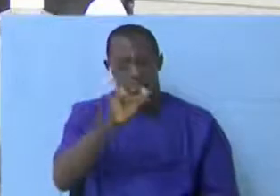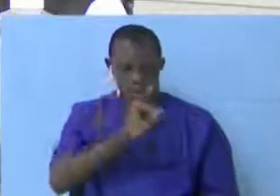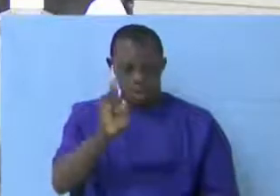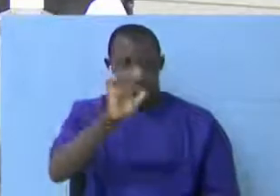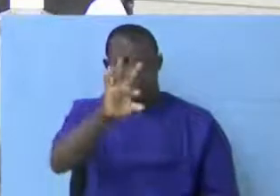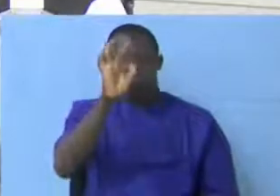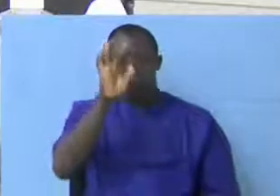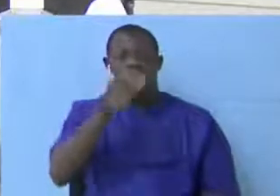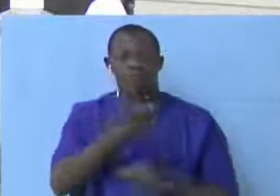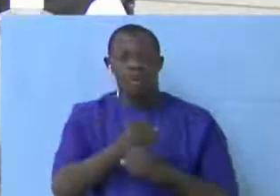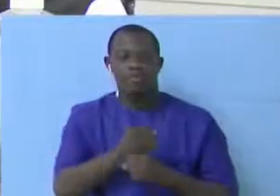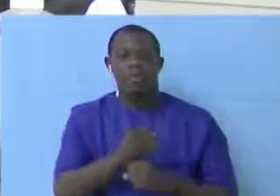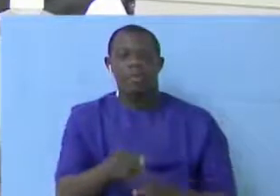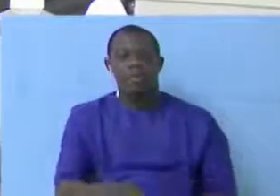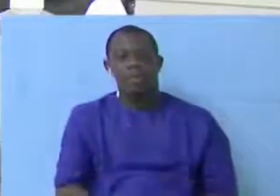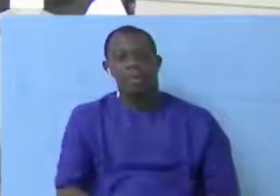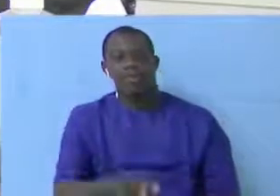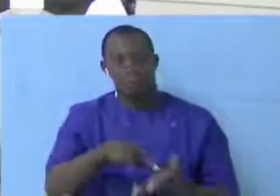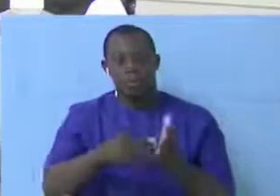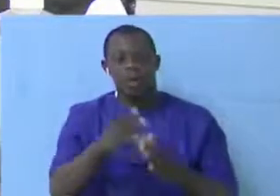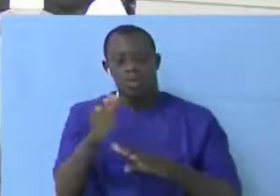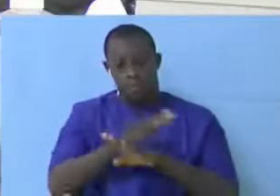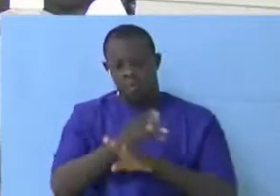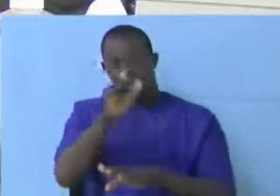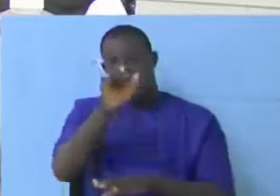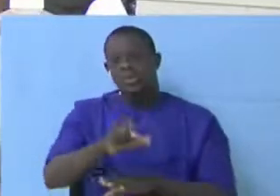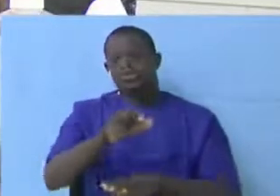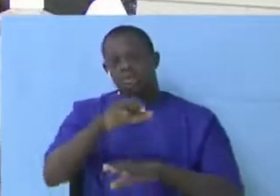So, in essence, he was convicted. To